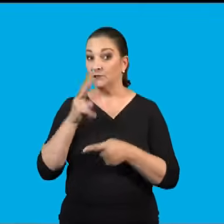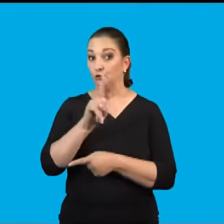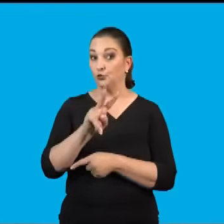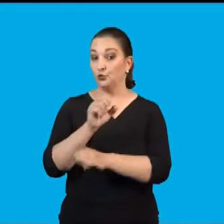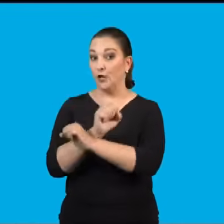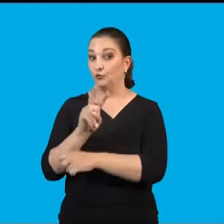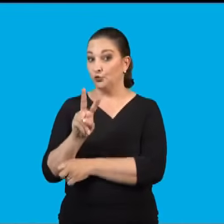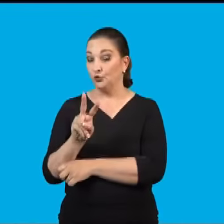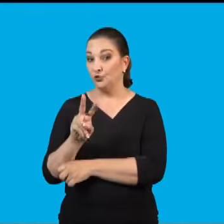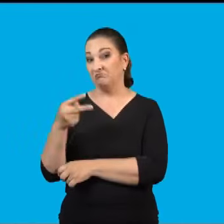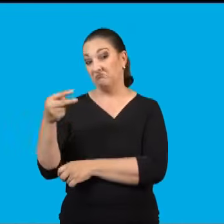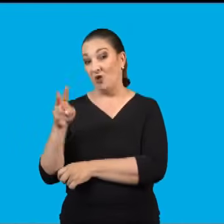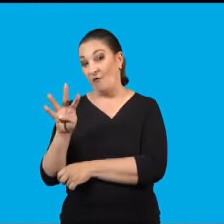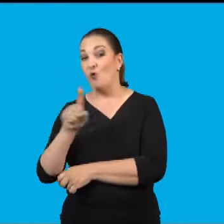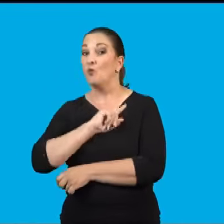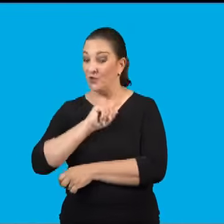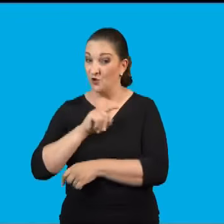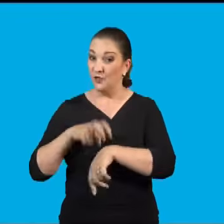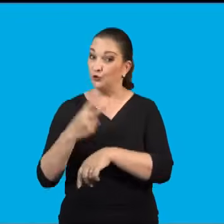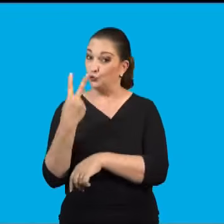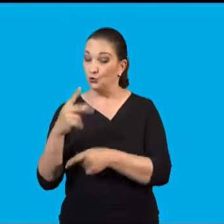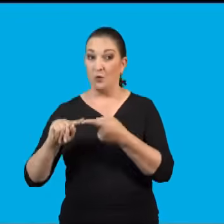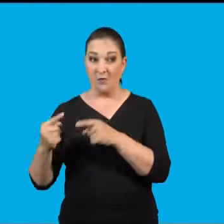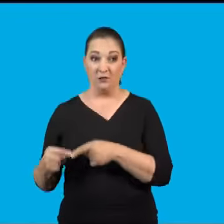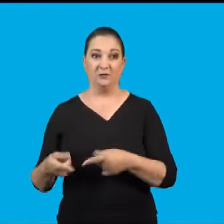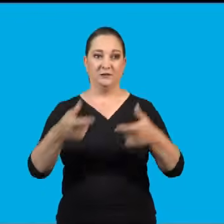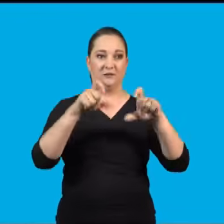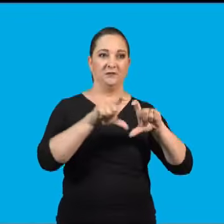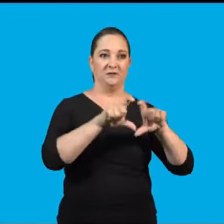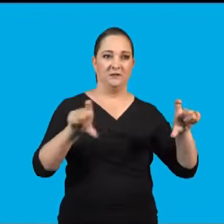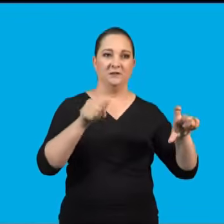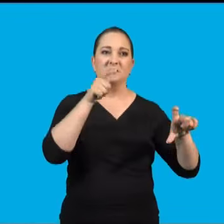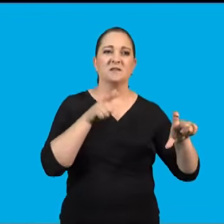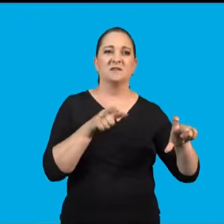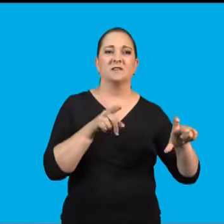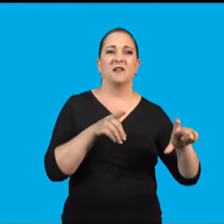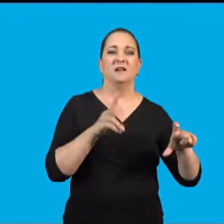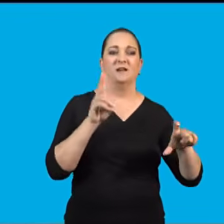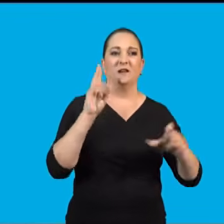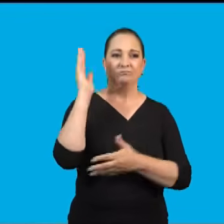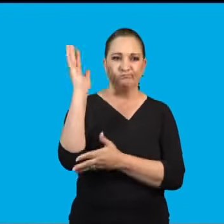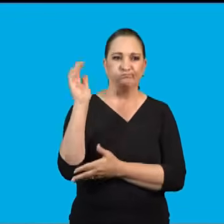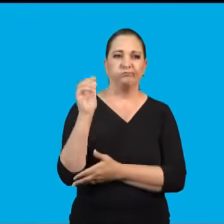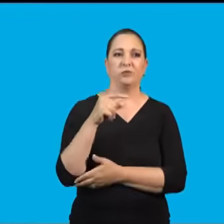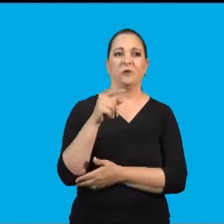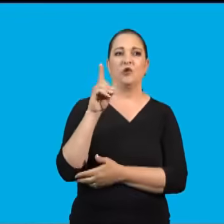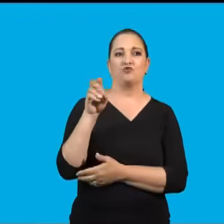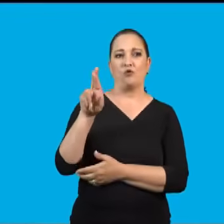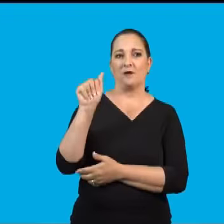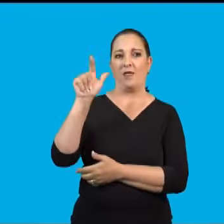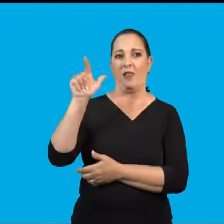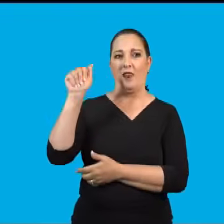The source below is an extract from a speech delivered by Reverend Dr. Alan Boesak at the launch of the United Democratic